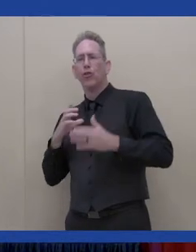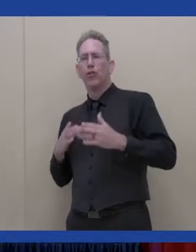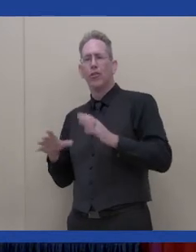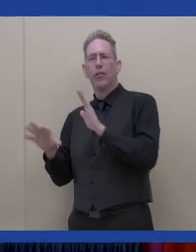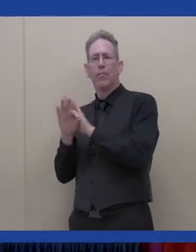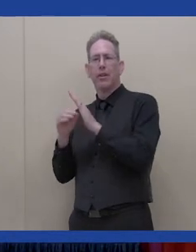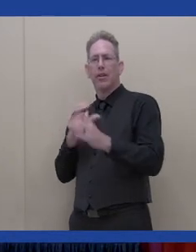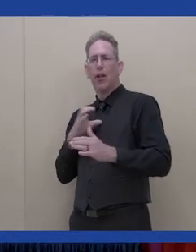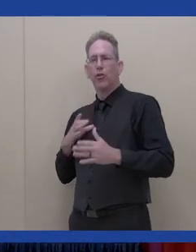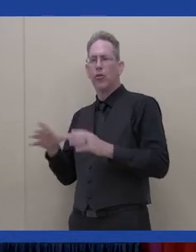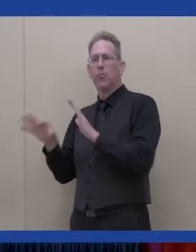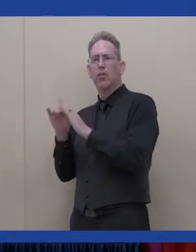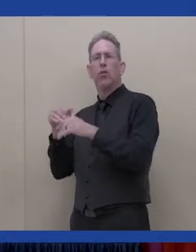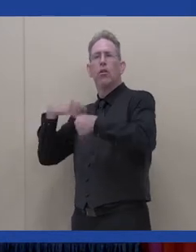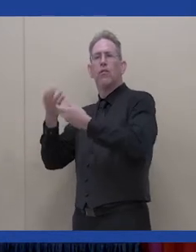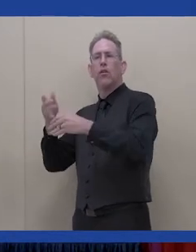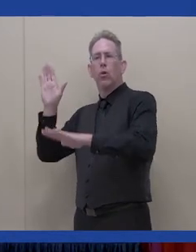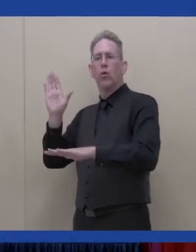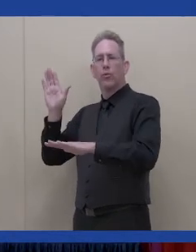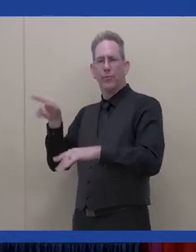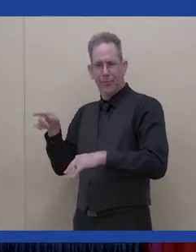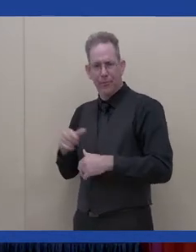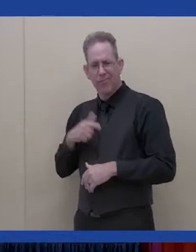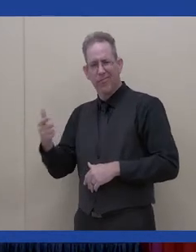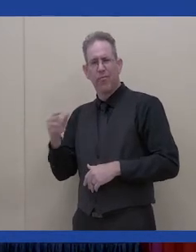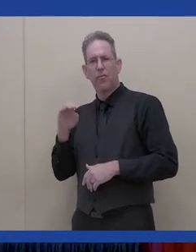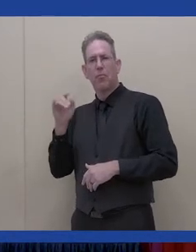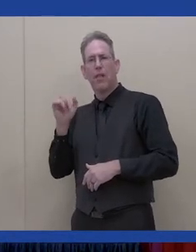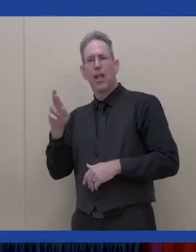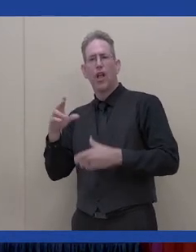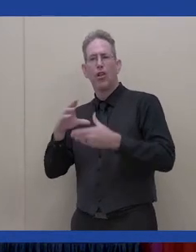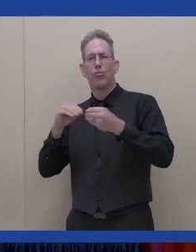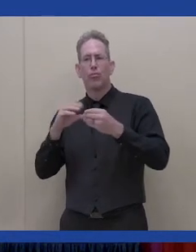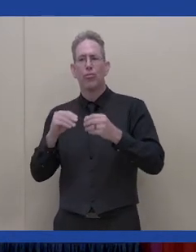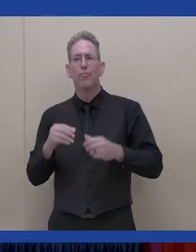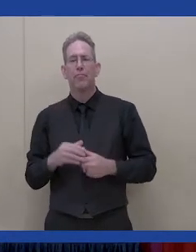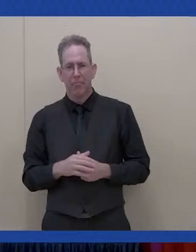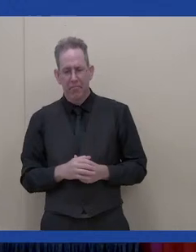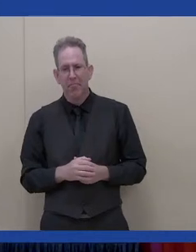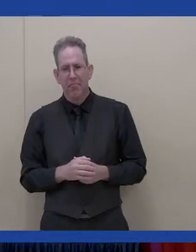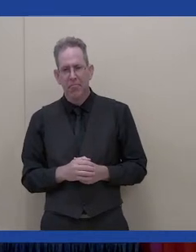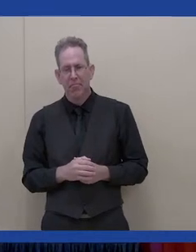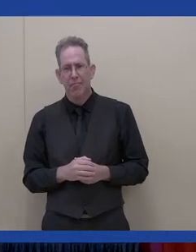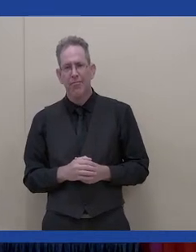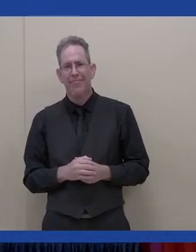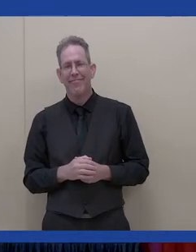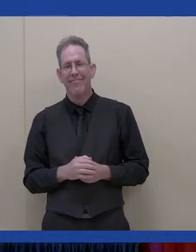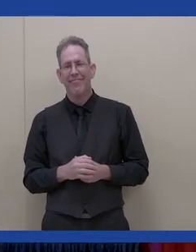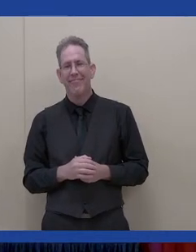councilors, and our new mayor will administer that oath of office.